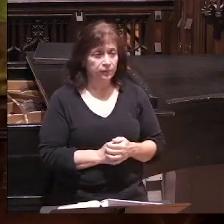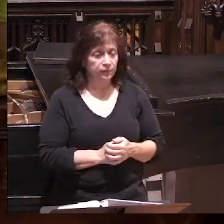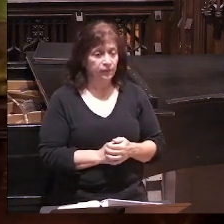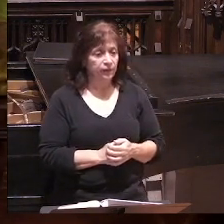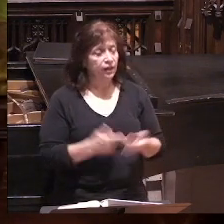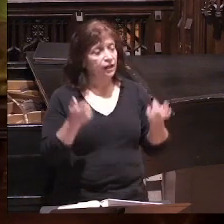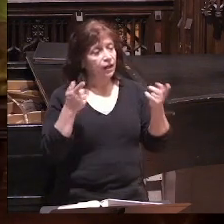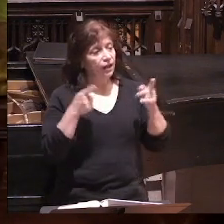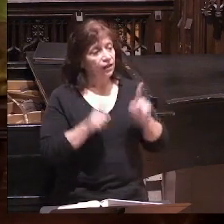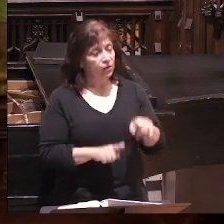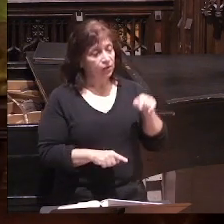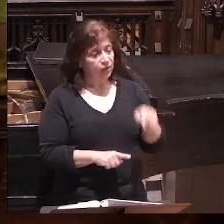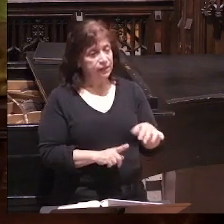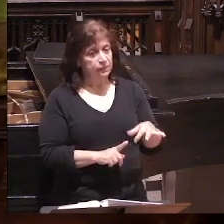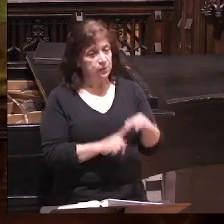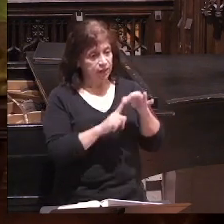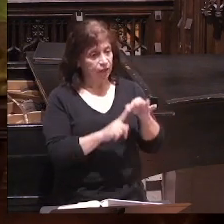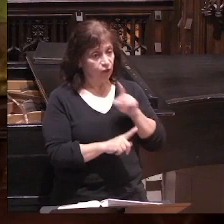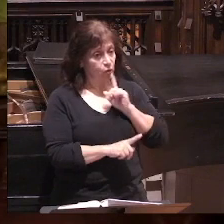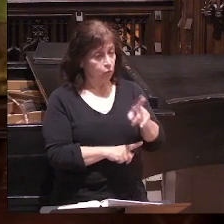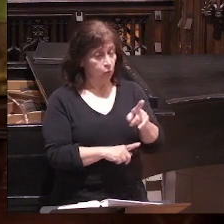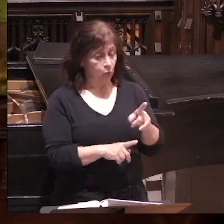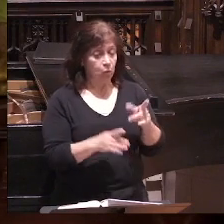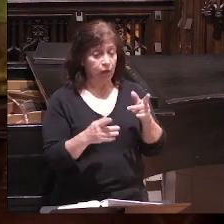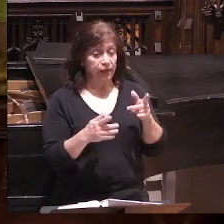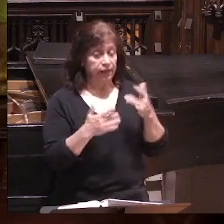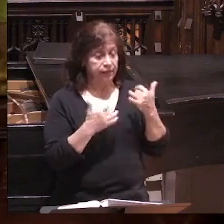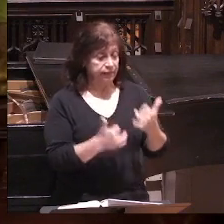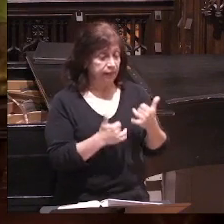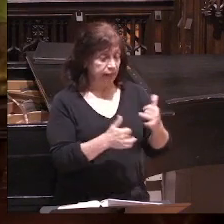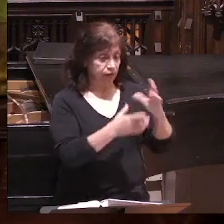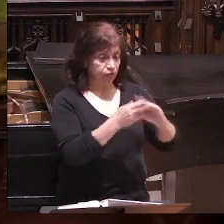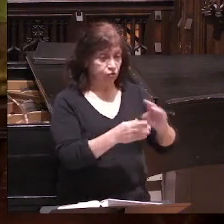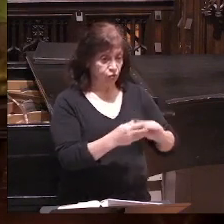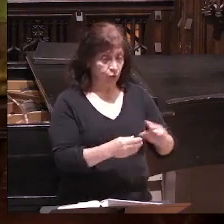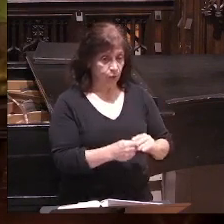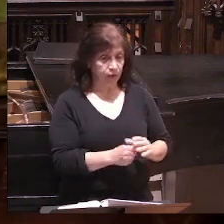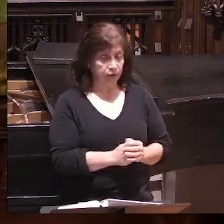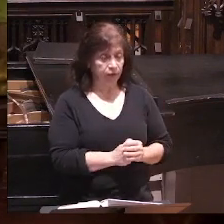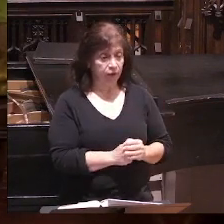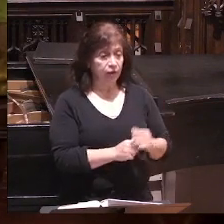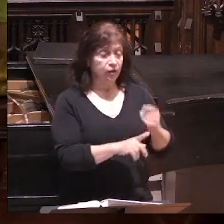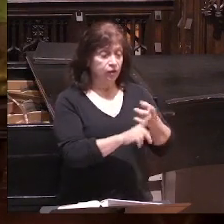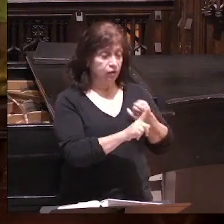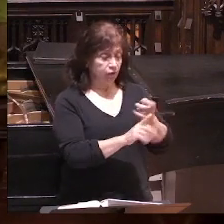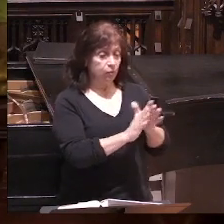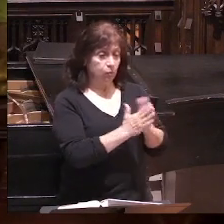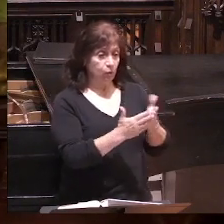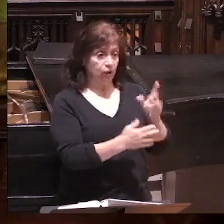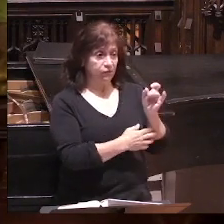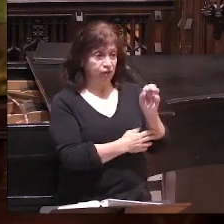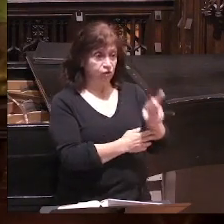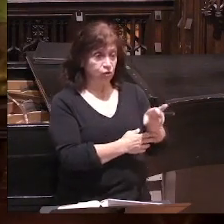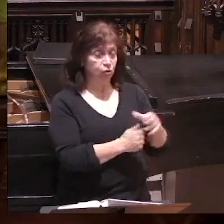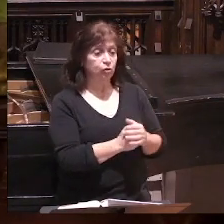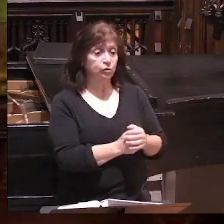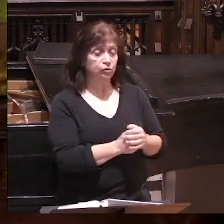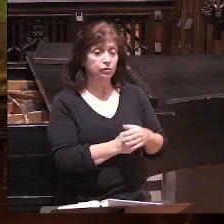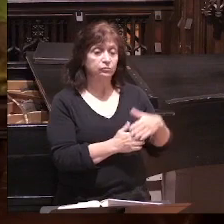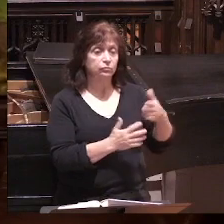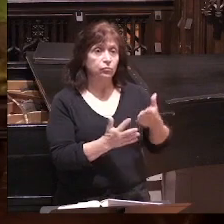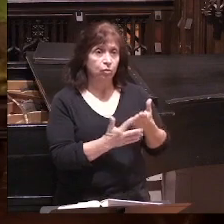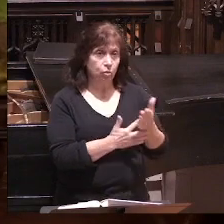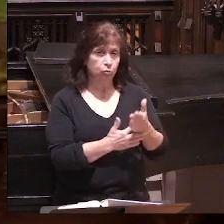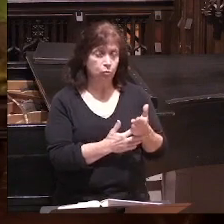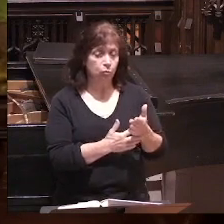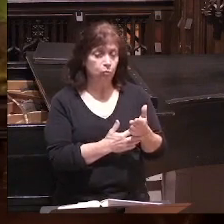And this is particularly true in today's Old Testament story from the book of Esther. Over the course of the